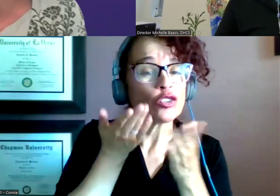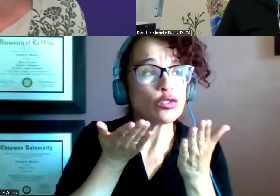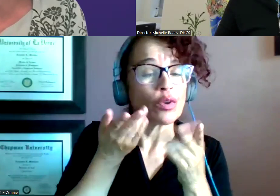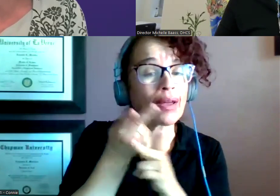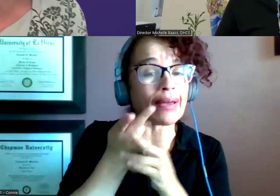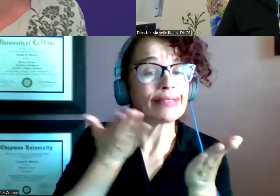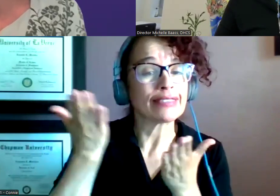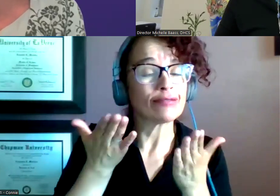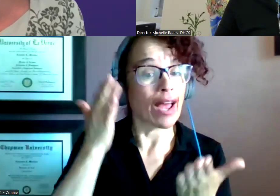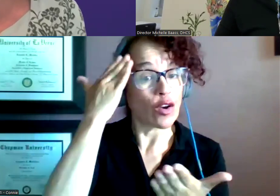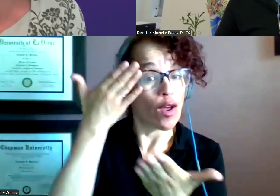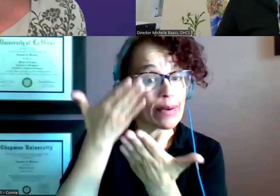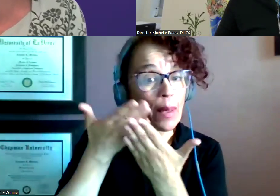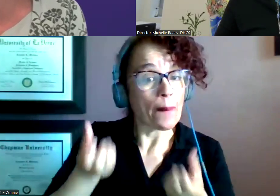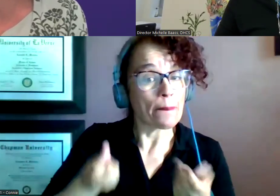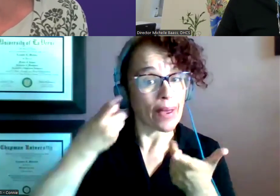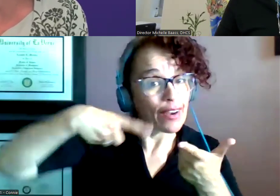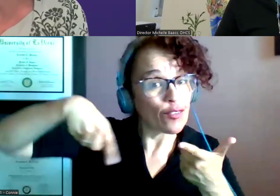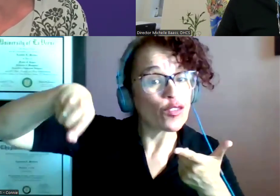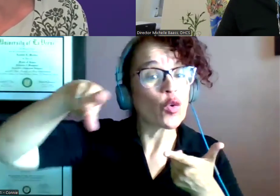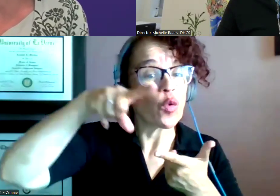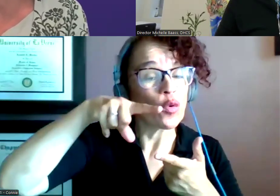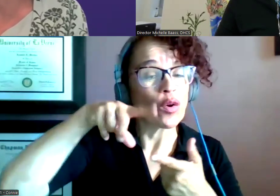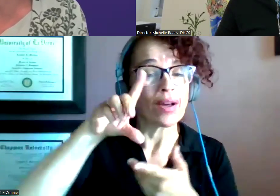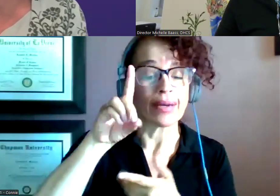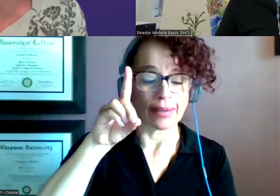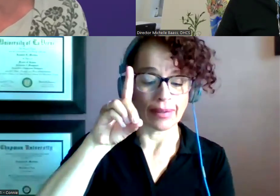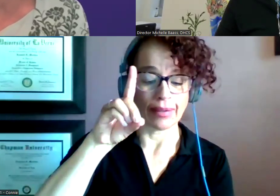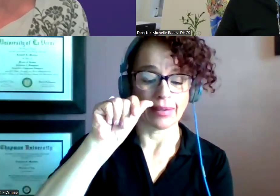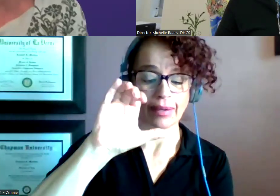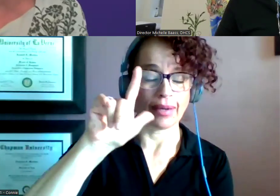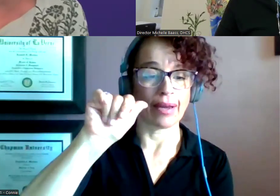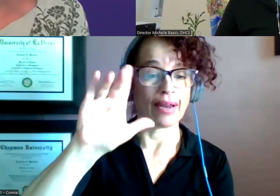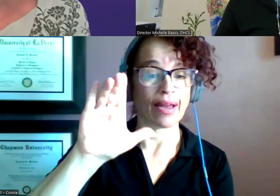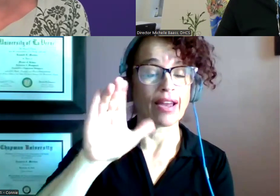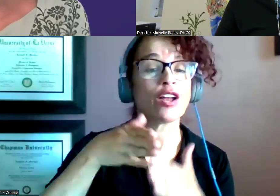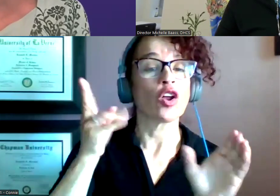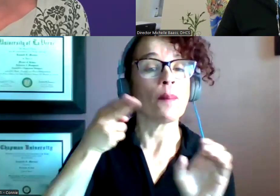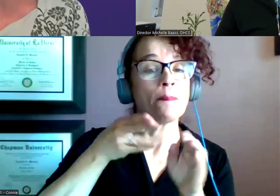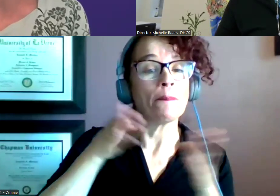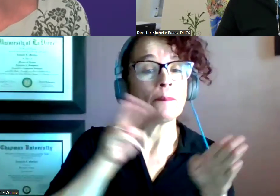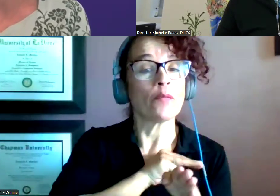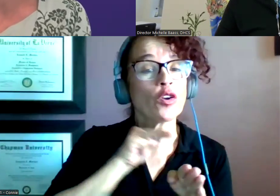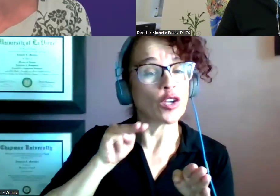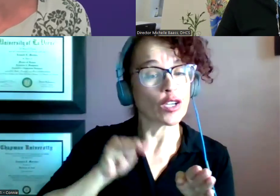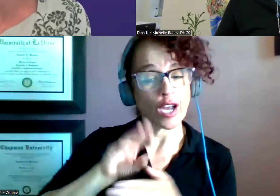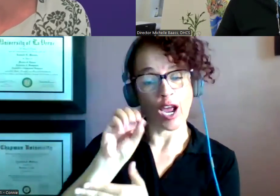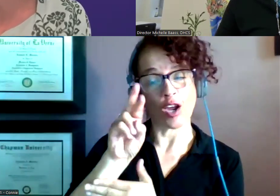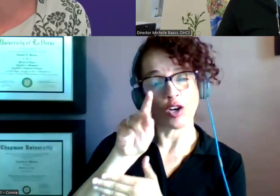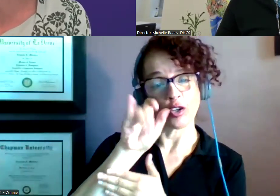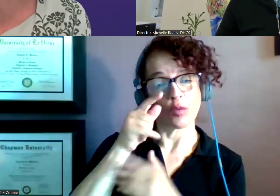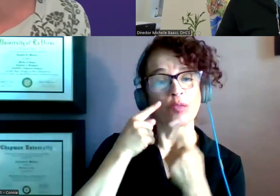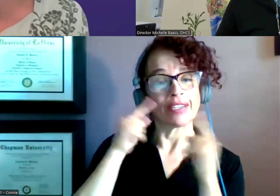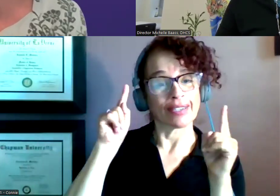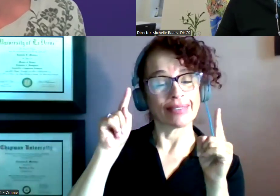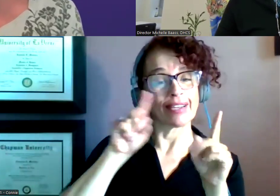I know for a fact that many of you on DACLAC and joining as public members have contributed to the